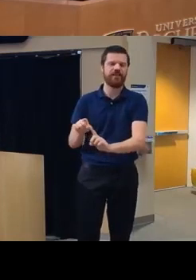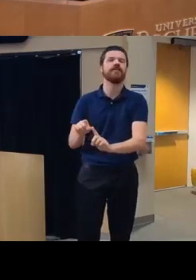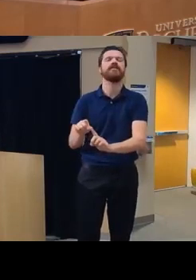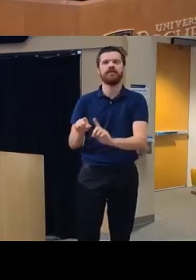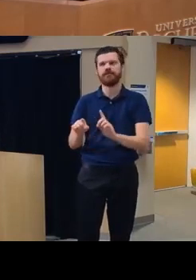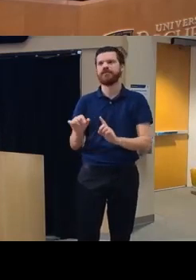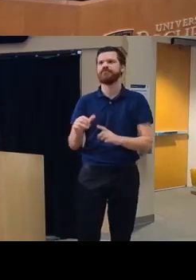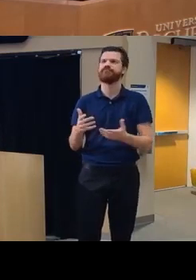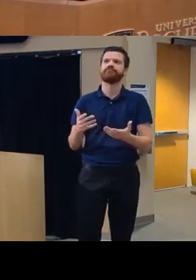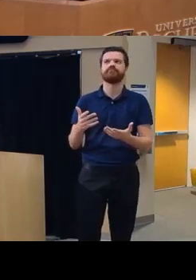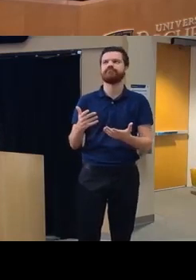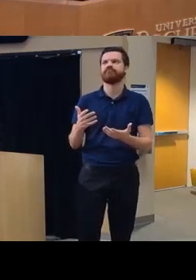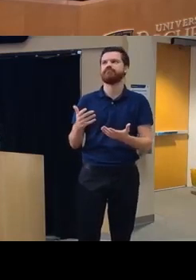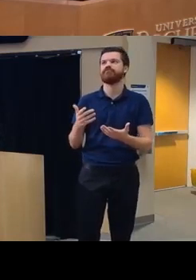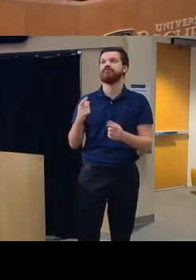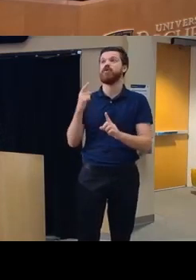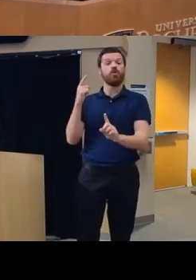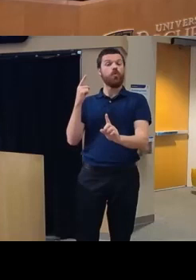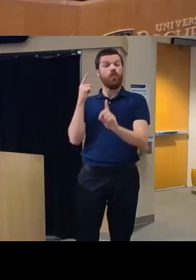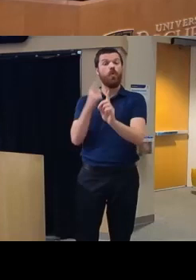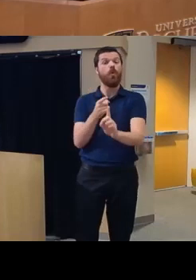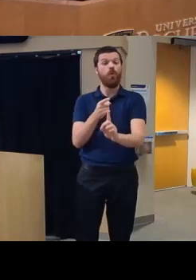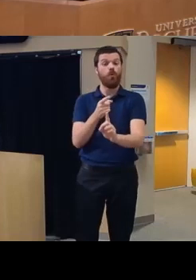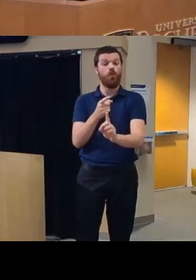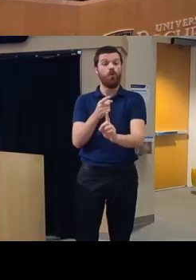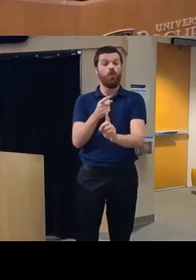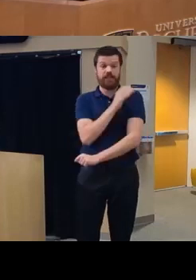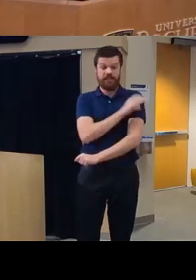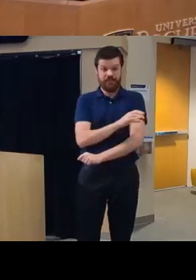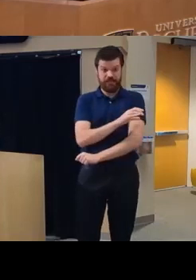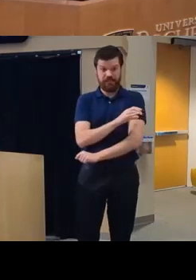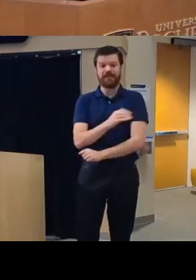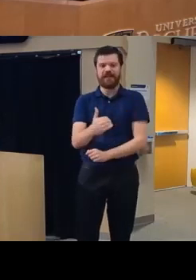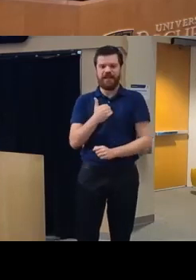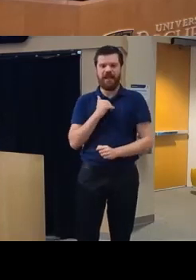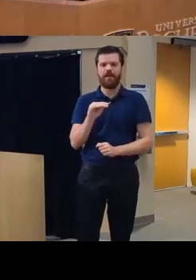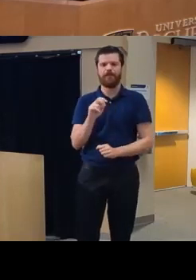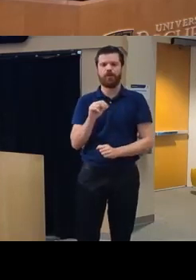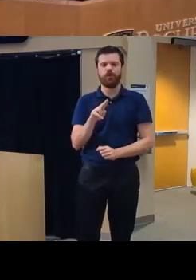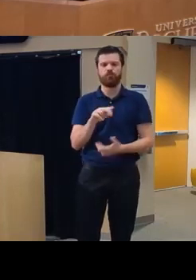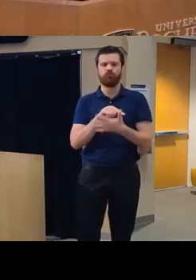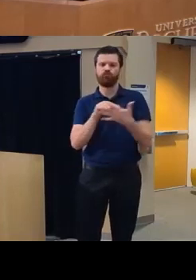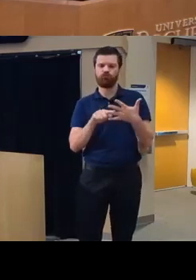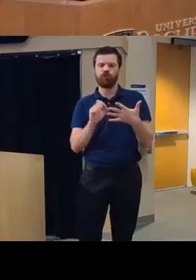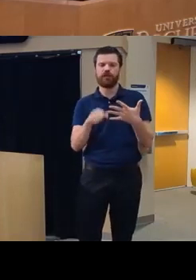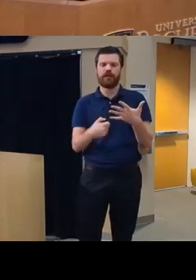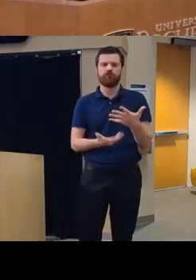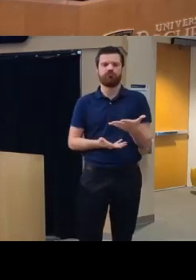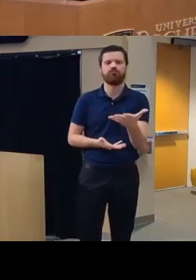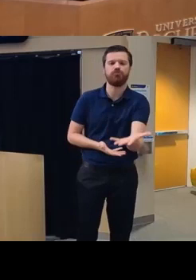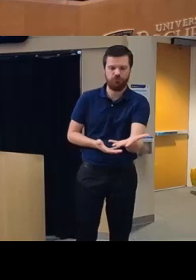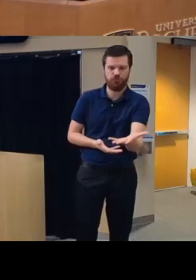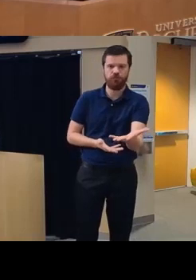yes, it's sort of like the goal would be that clinics would have a menu of things they could deliver,